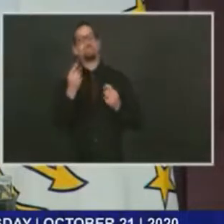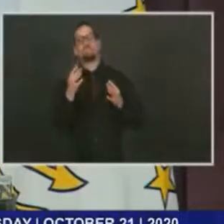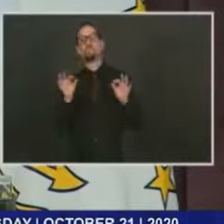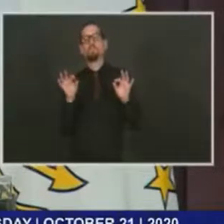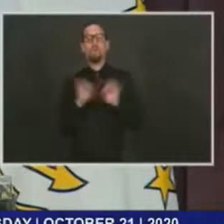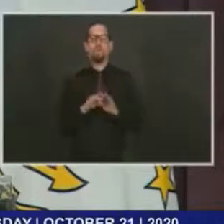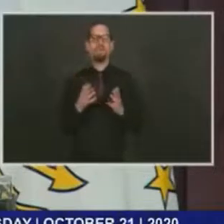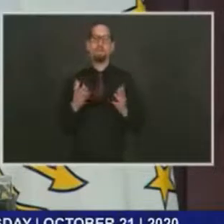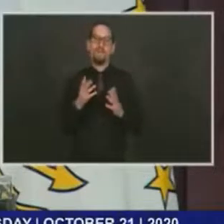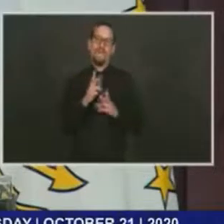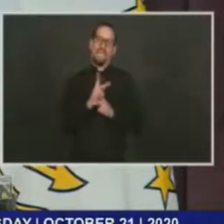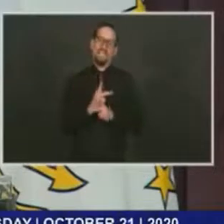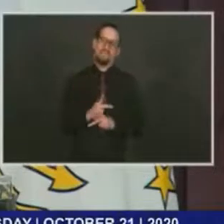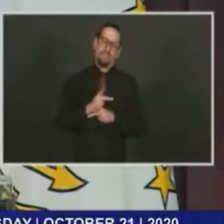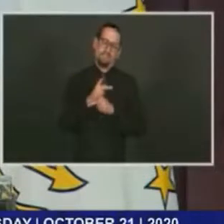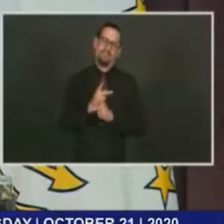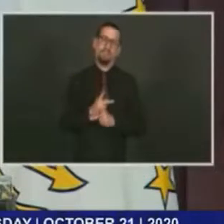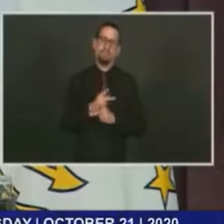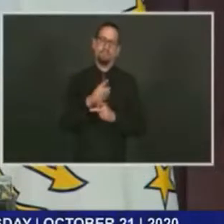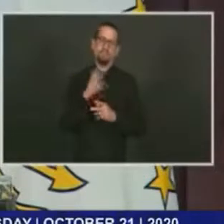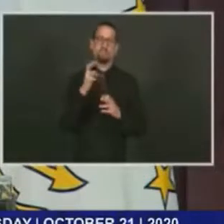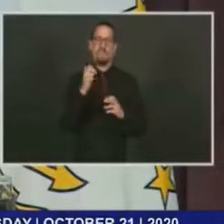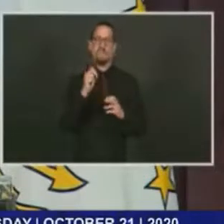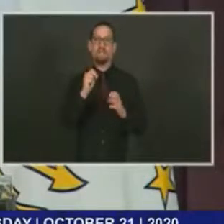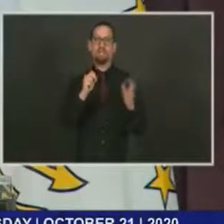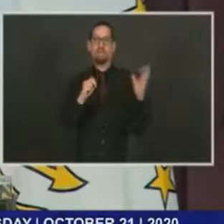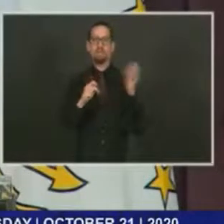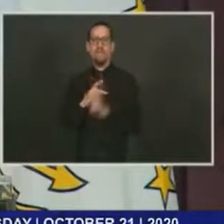careful in the 14 days leading up to Thanksgiving.